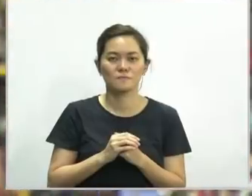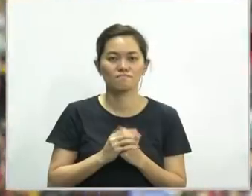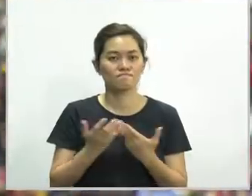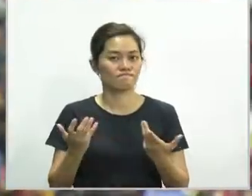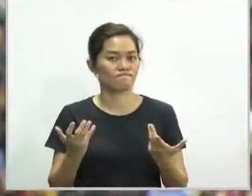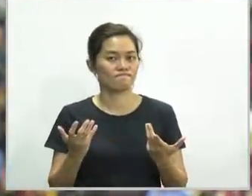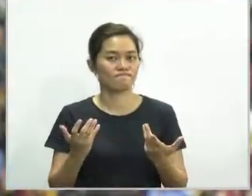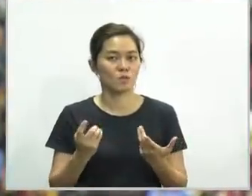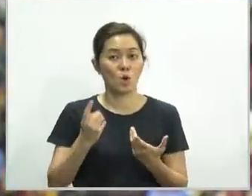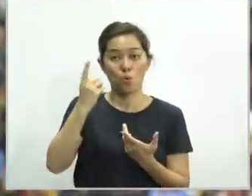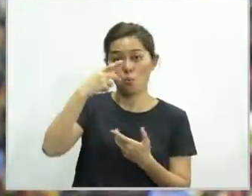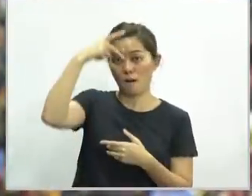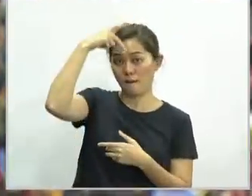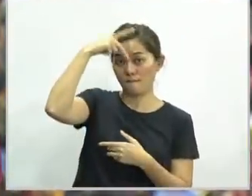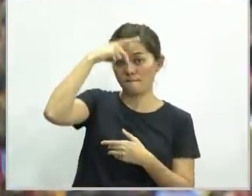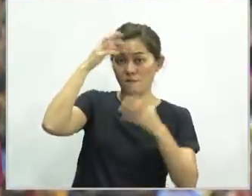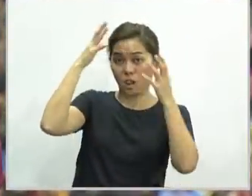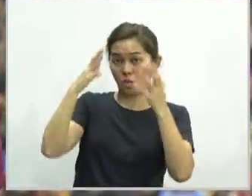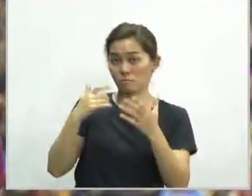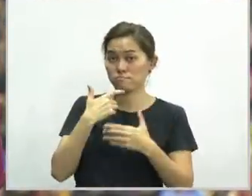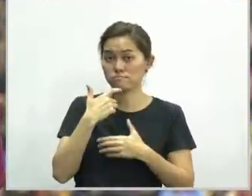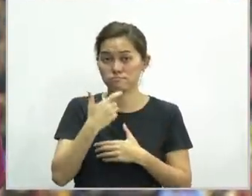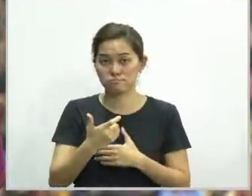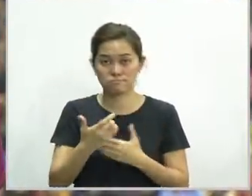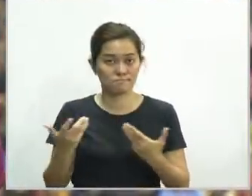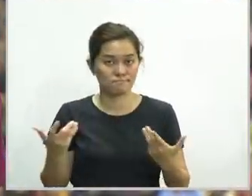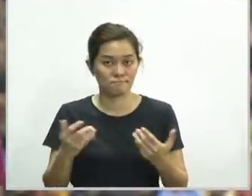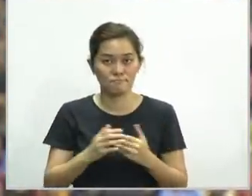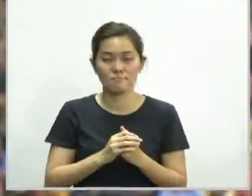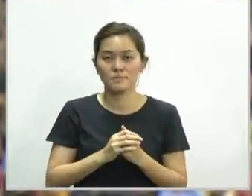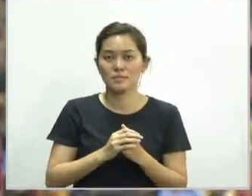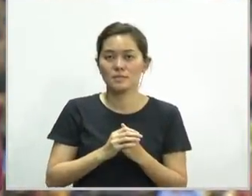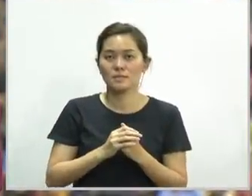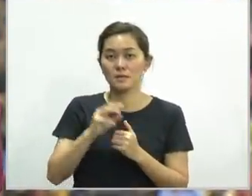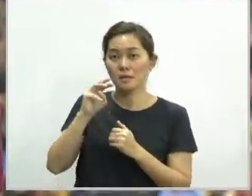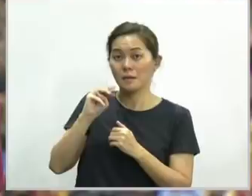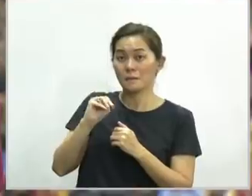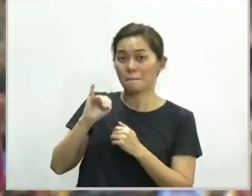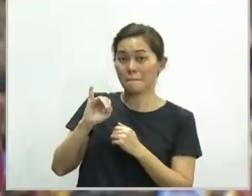As one philosopher said, Mick Jagger,